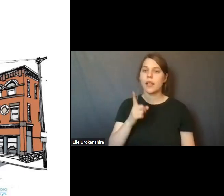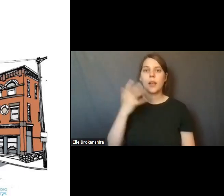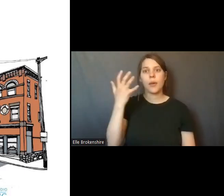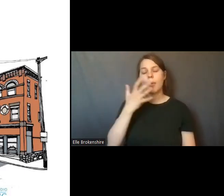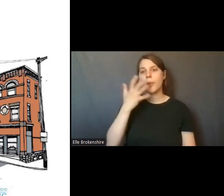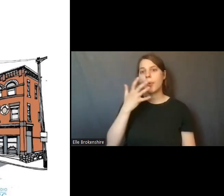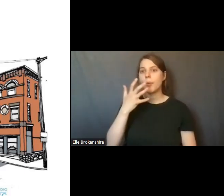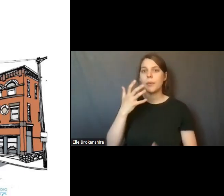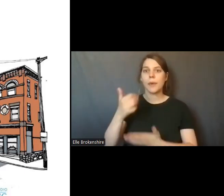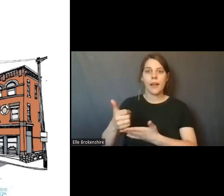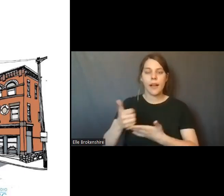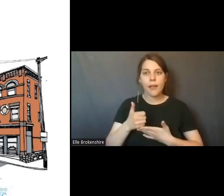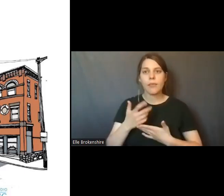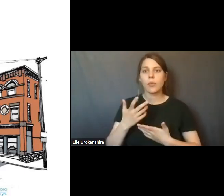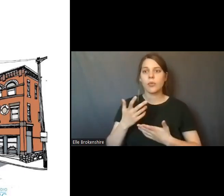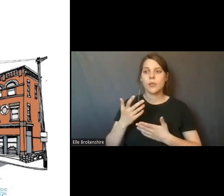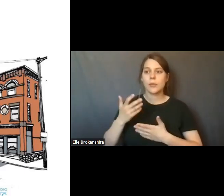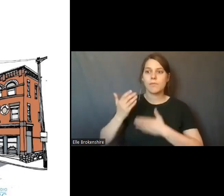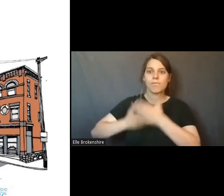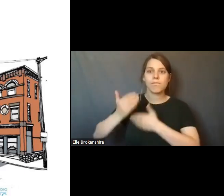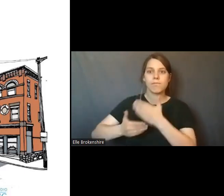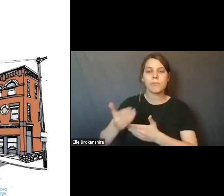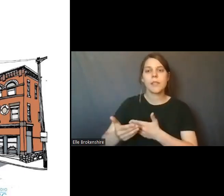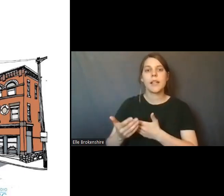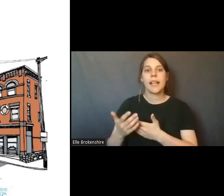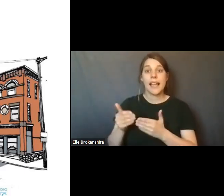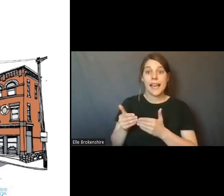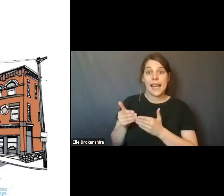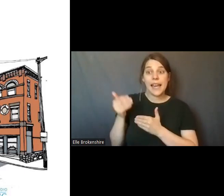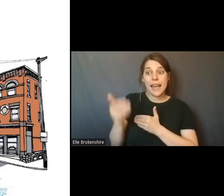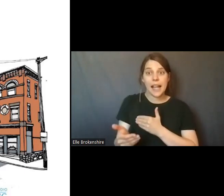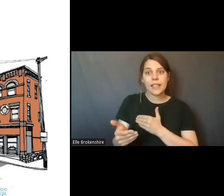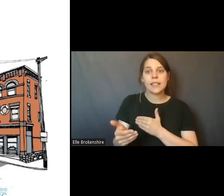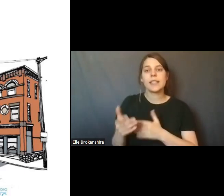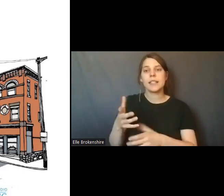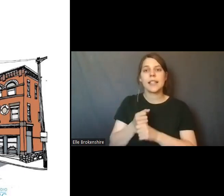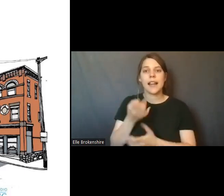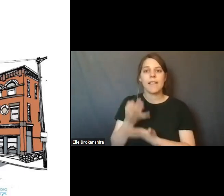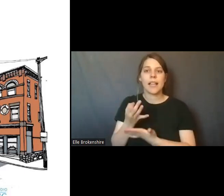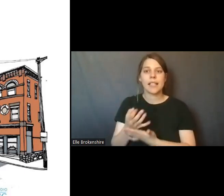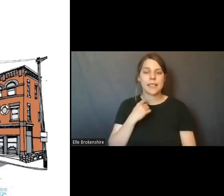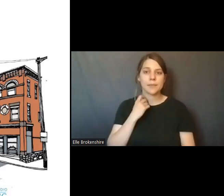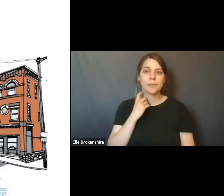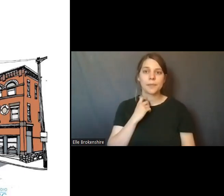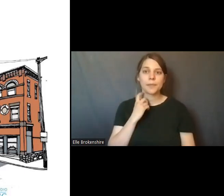to help us get this far along. And the next step is kind of in our court to secure financing.